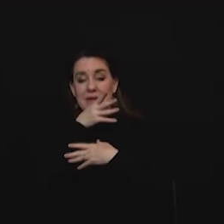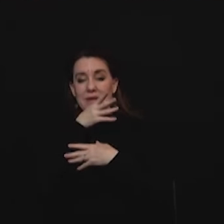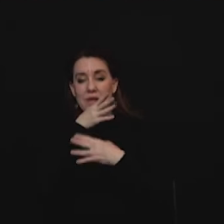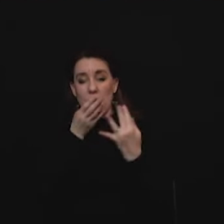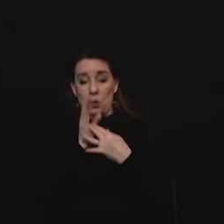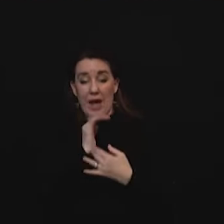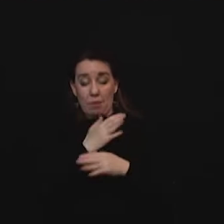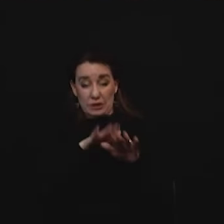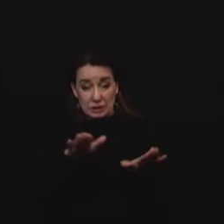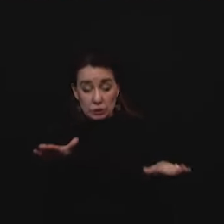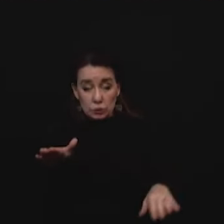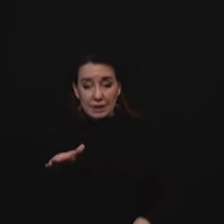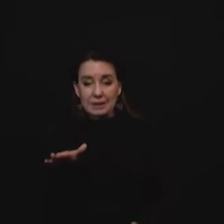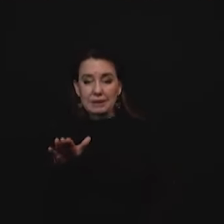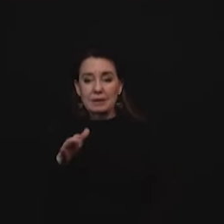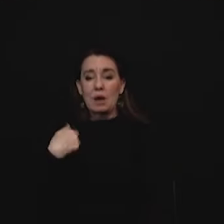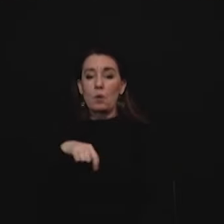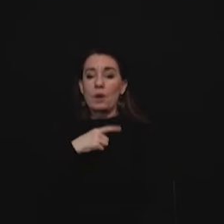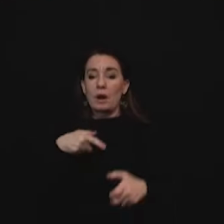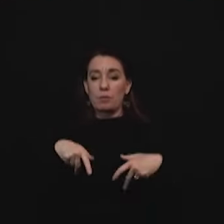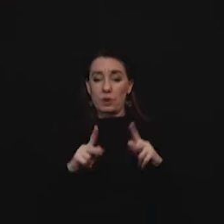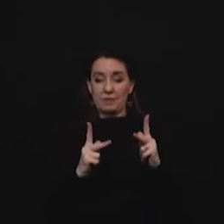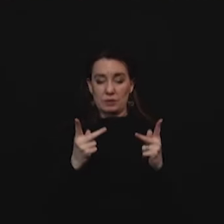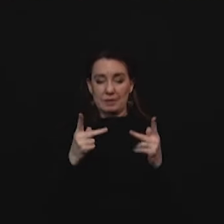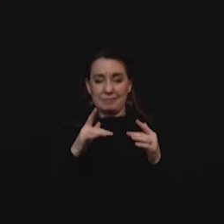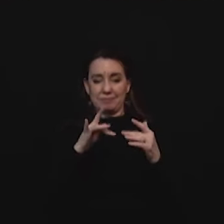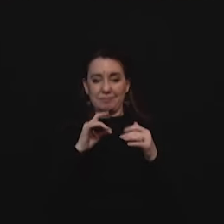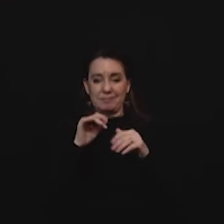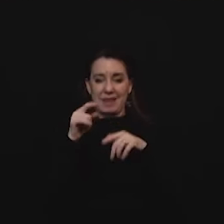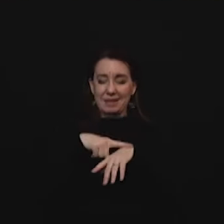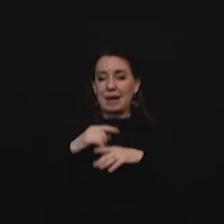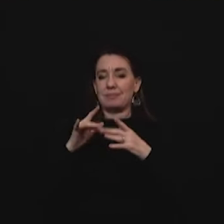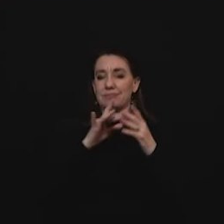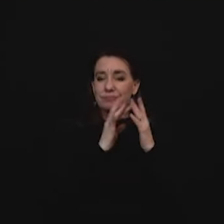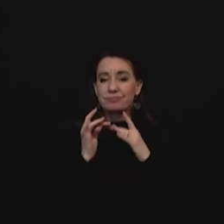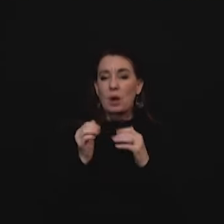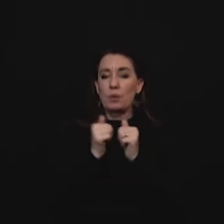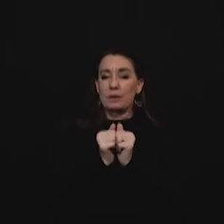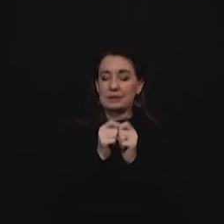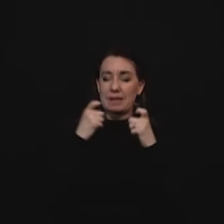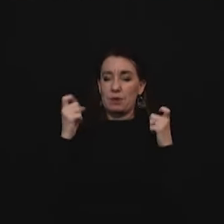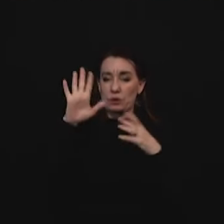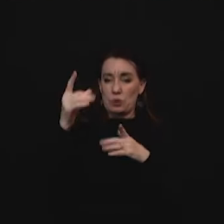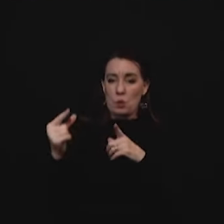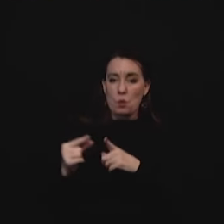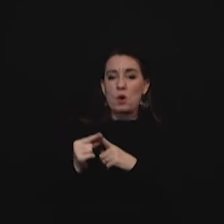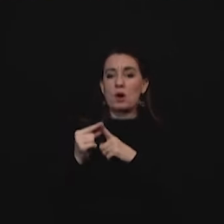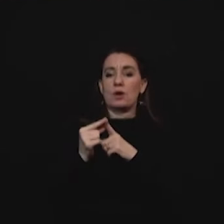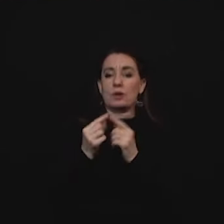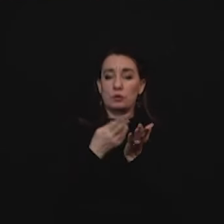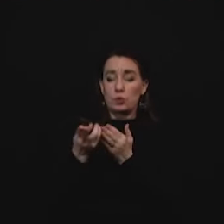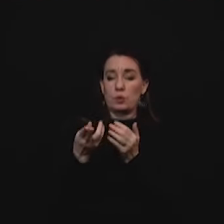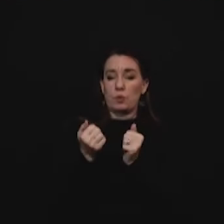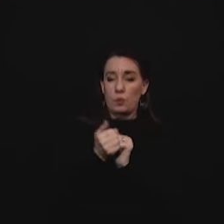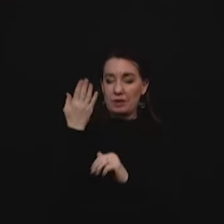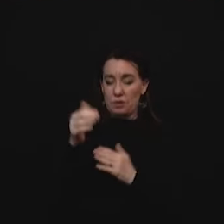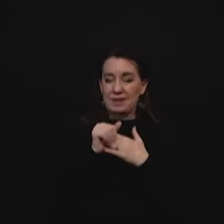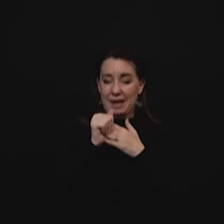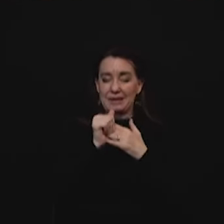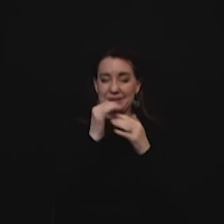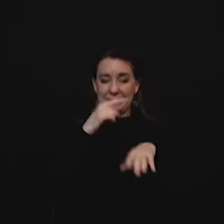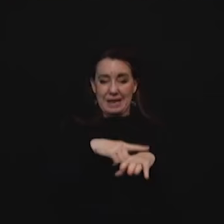children, and we are privileged that we get to spend this time celebrating your word and the truth of it with them. Guide us now in this